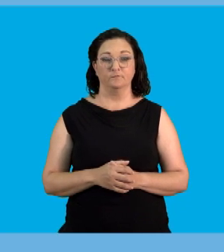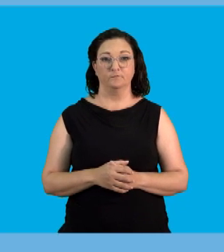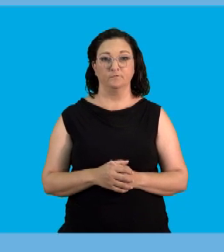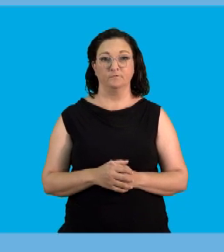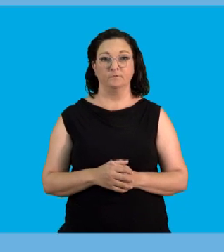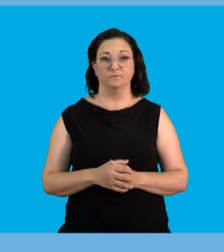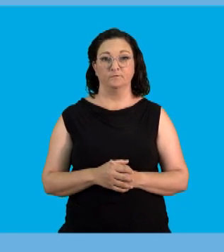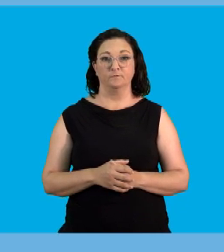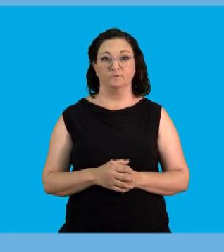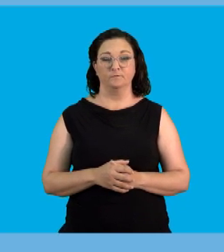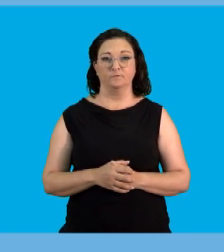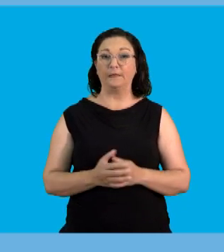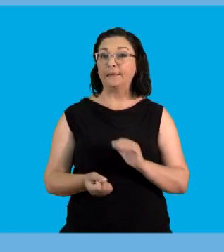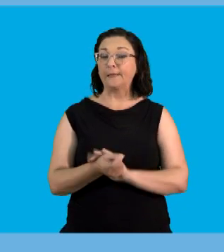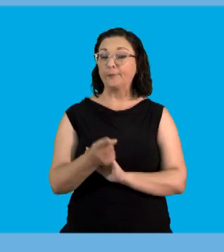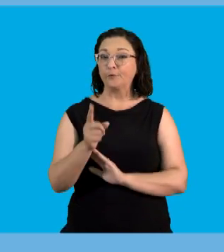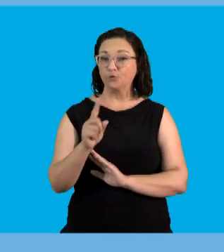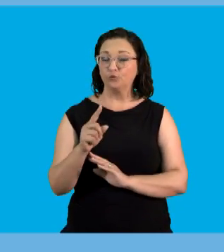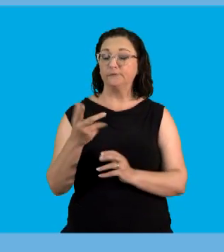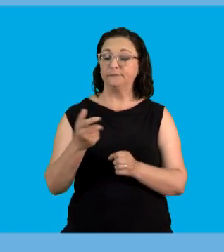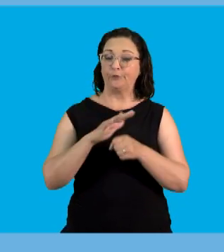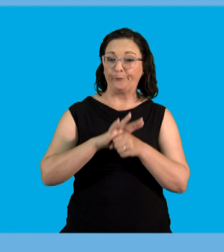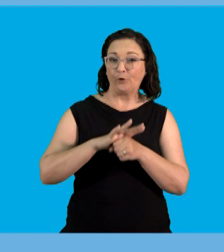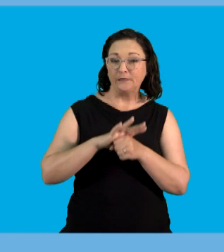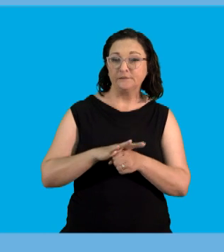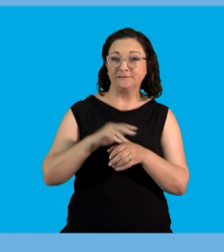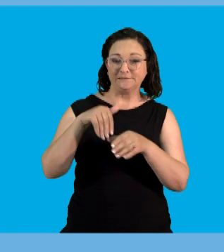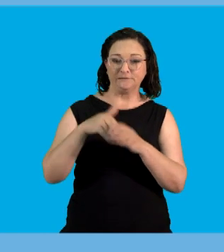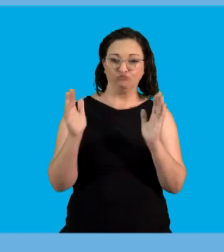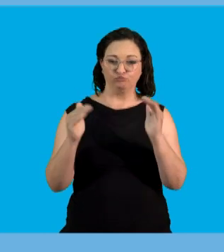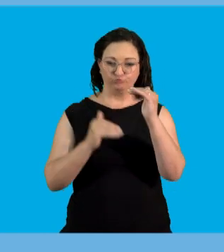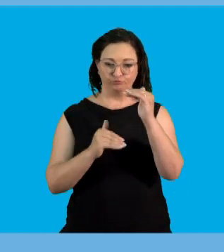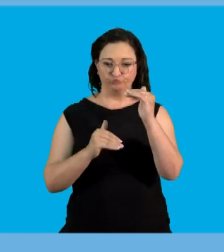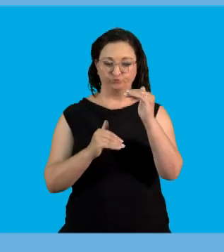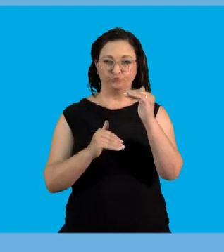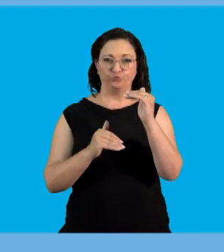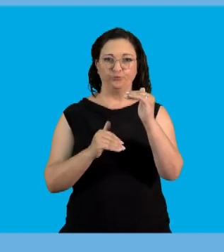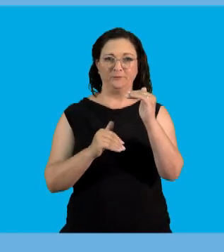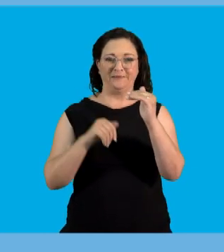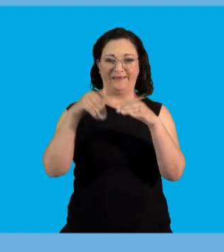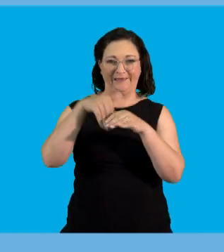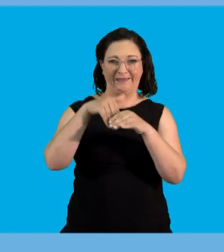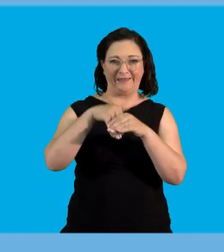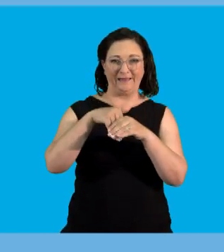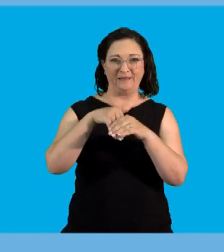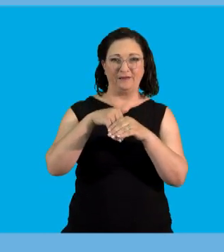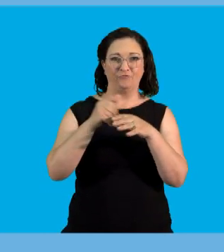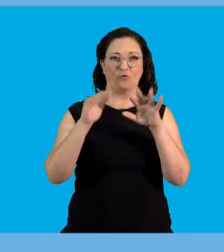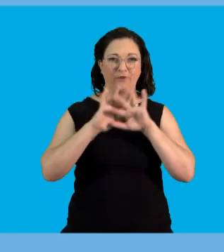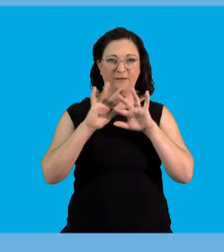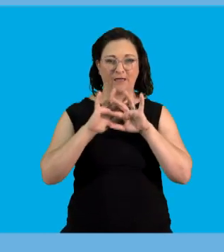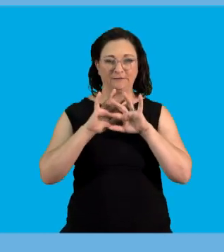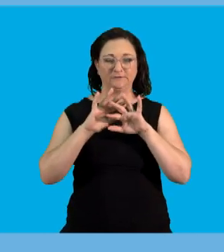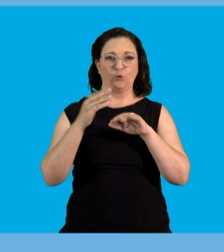Pressure. So that's what is going to happen when the pressure in the container is, when the gas particles